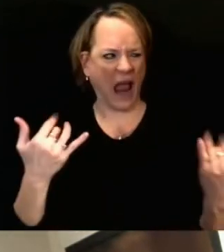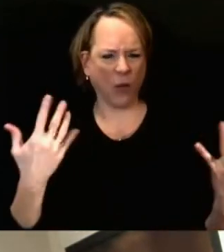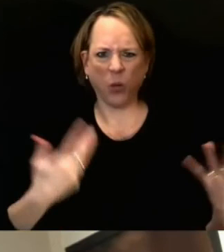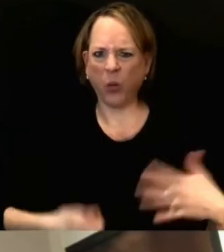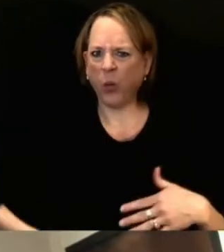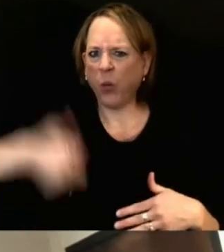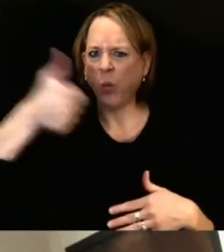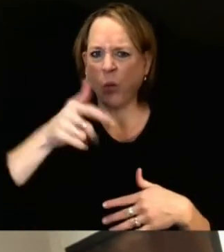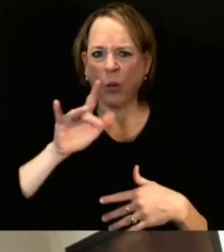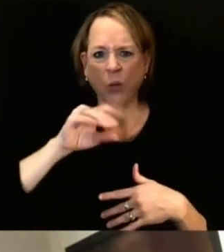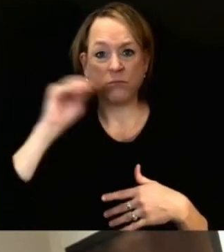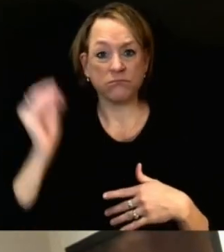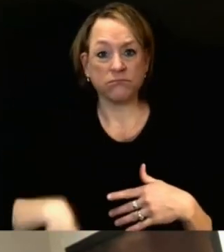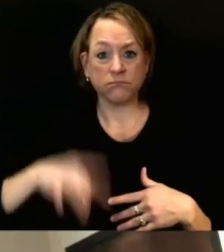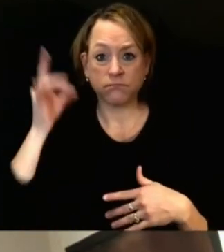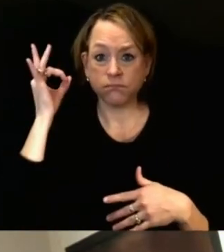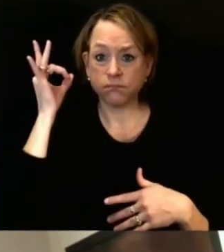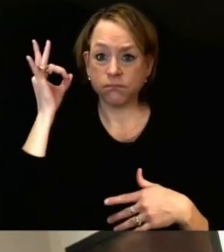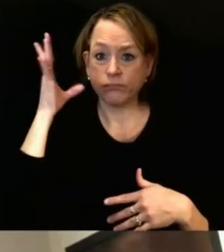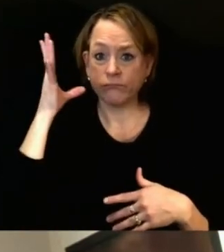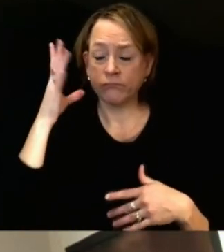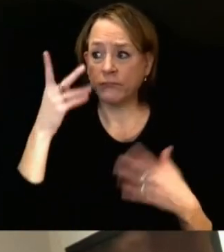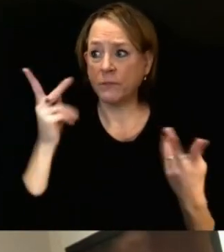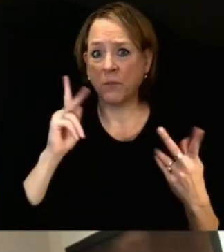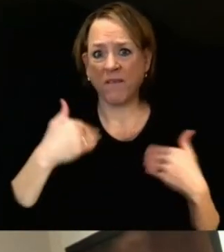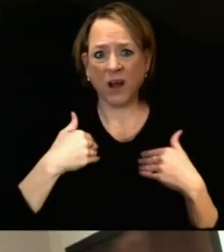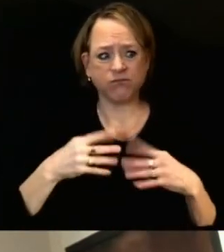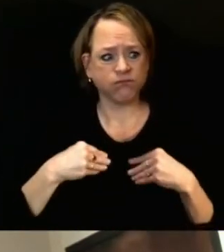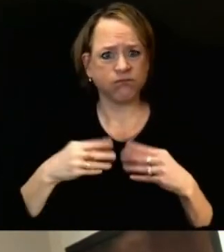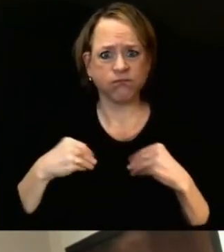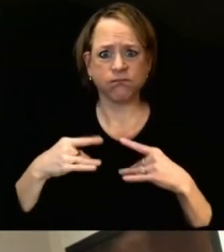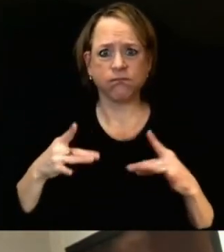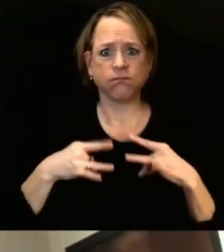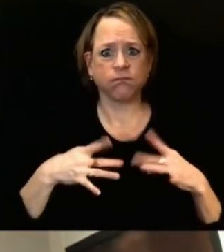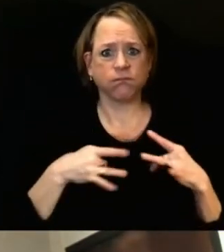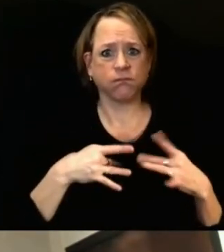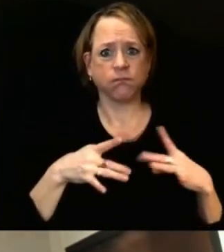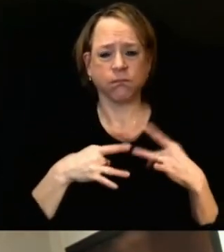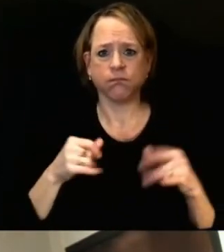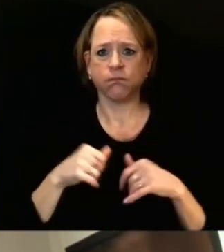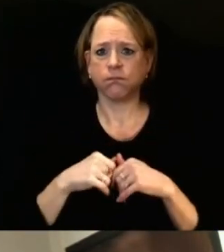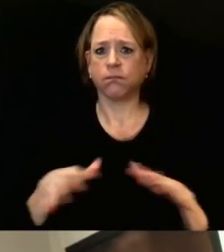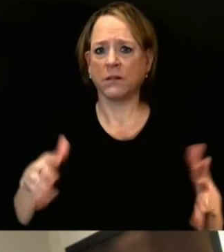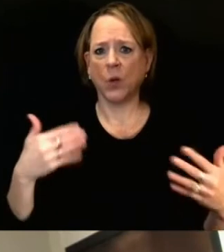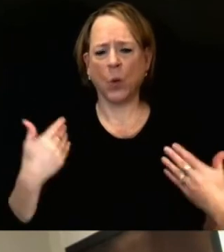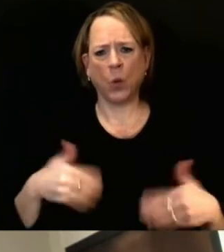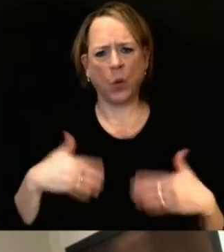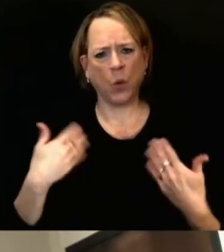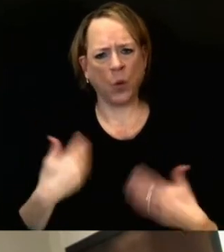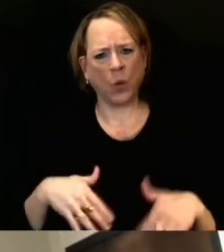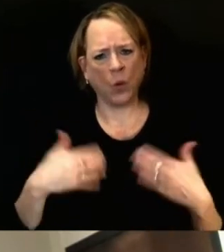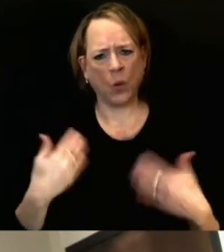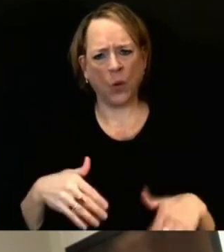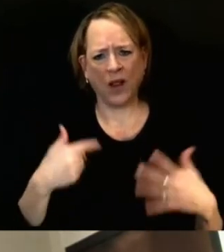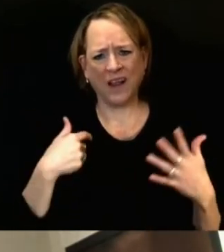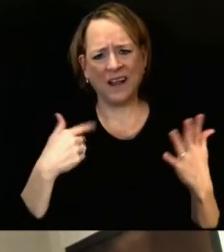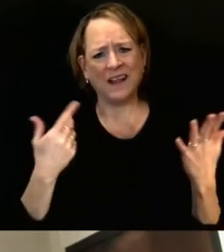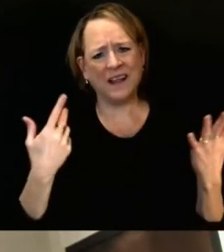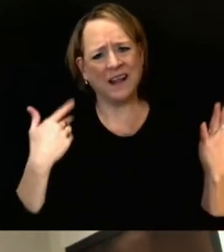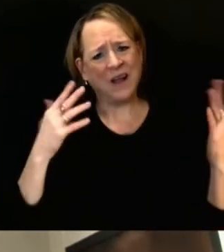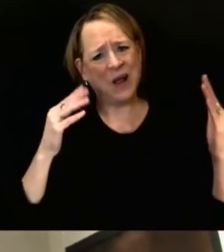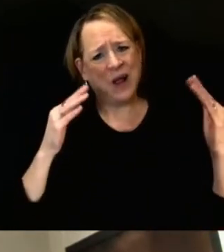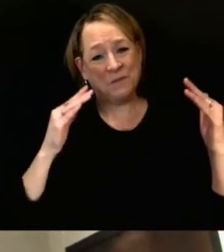an optimistic view would be that, it'll go through quickly and it will peak and then we'll go down. So how far are we from the peak? We